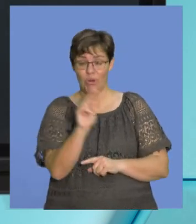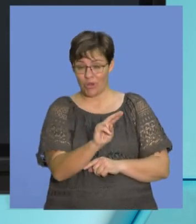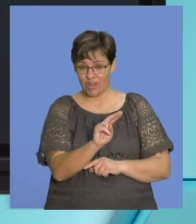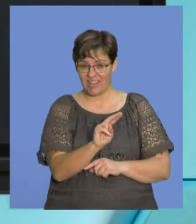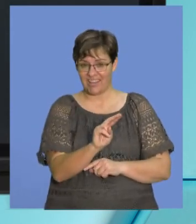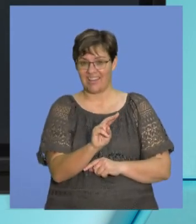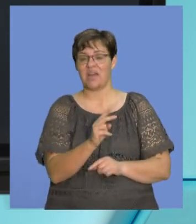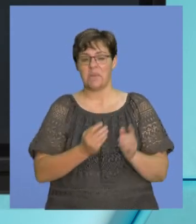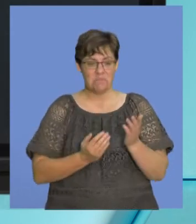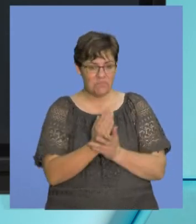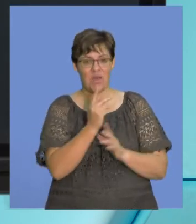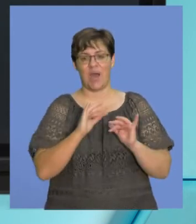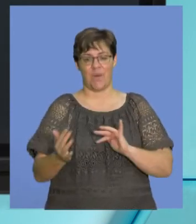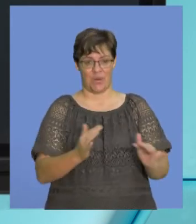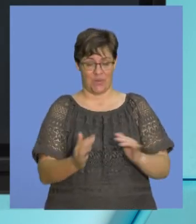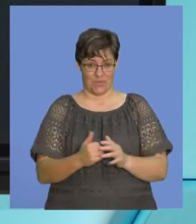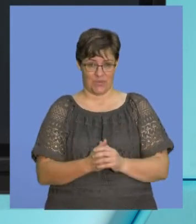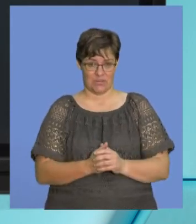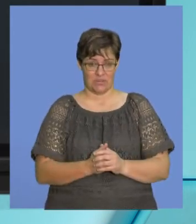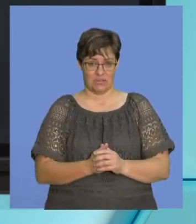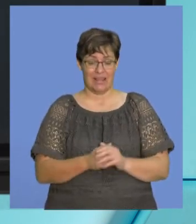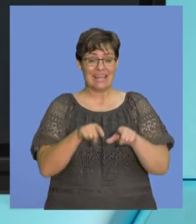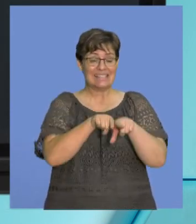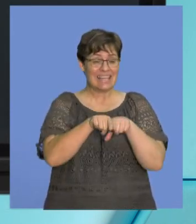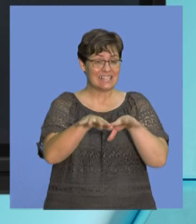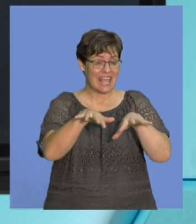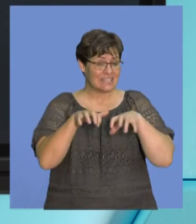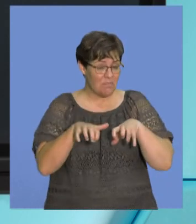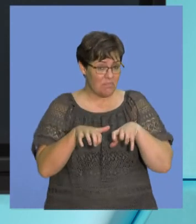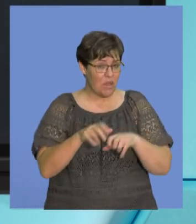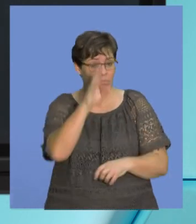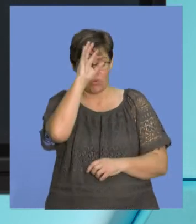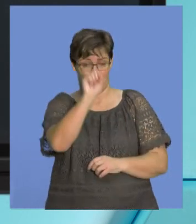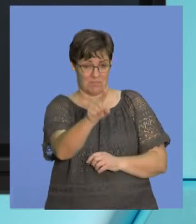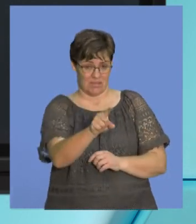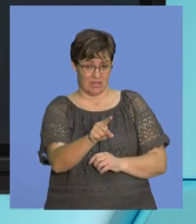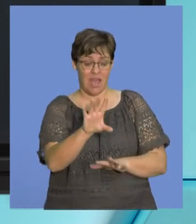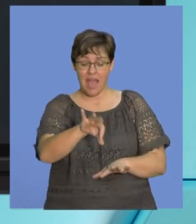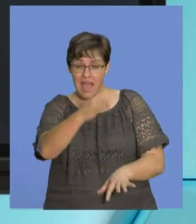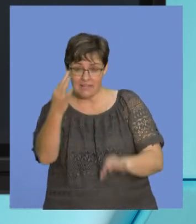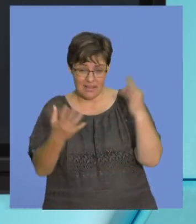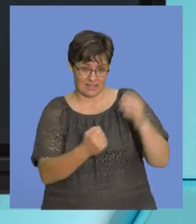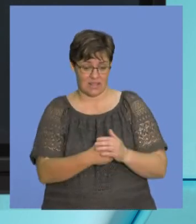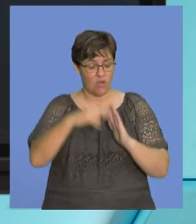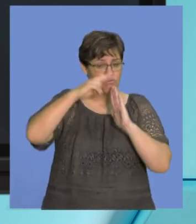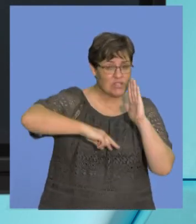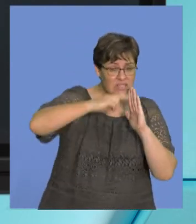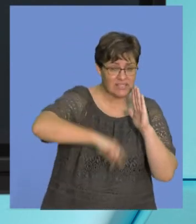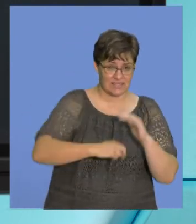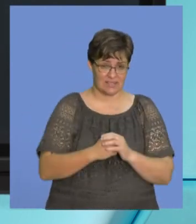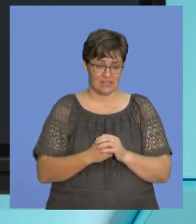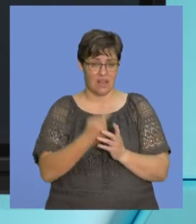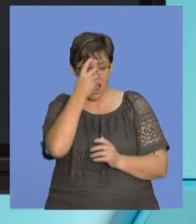this. We've looked at how to get through this. However, in a test or an exam, remember that